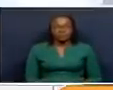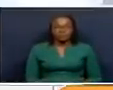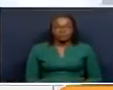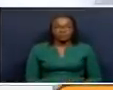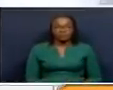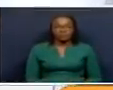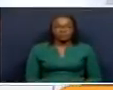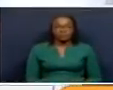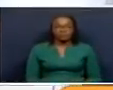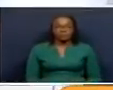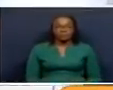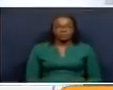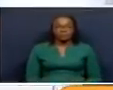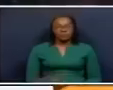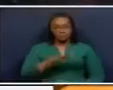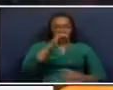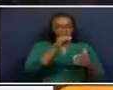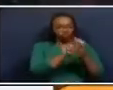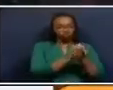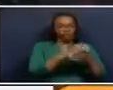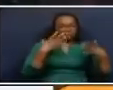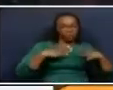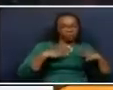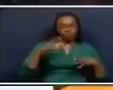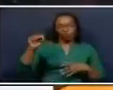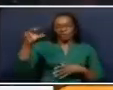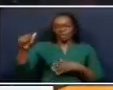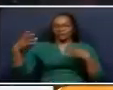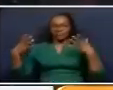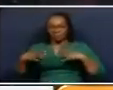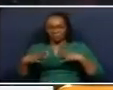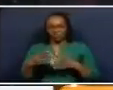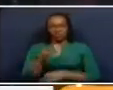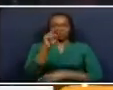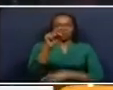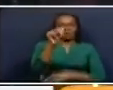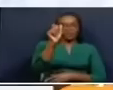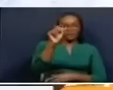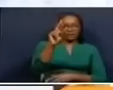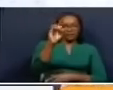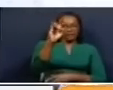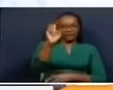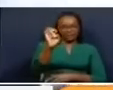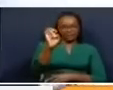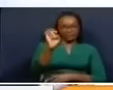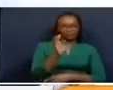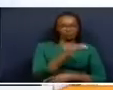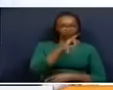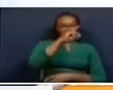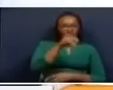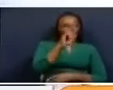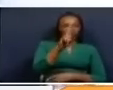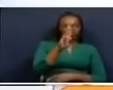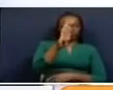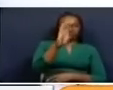The Nazarites. I hadn't heard that Jubilites one. And Nazarites. All right. Real quick before we end this topic. Kamotho, do you hope